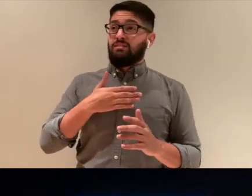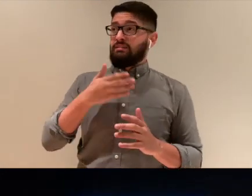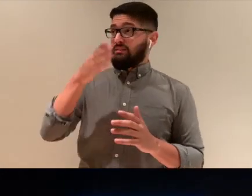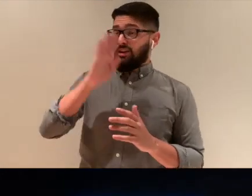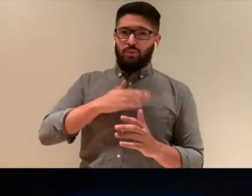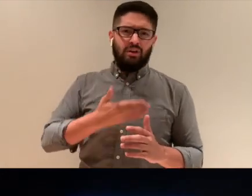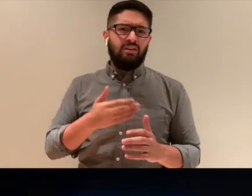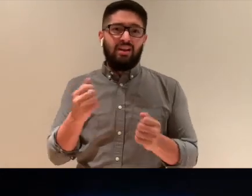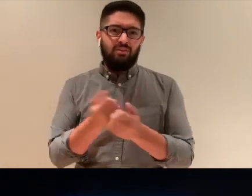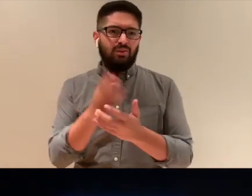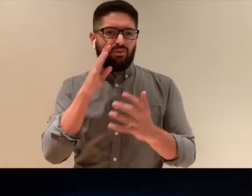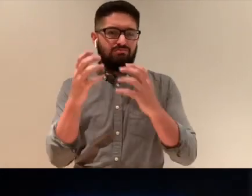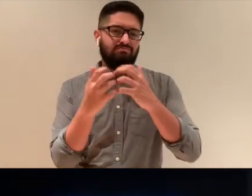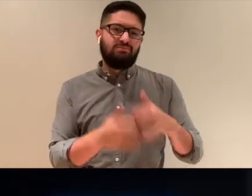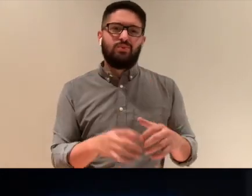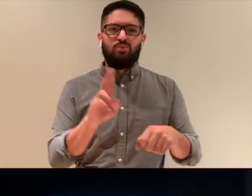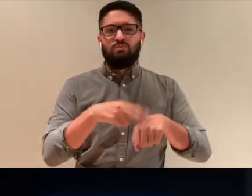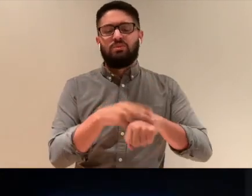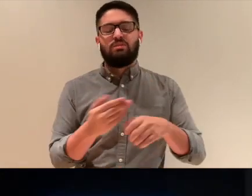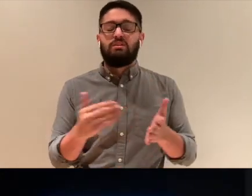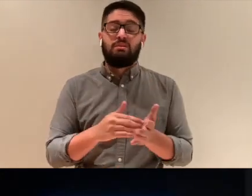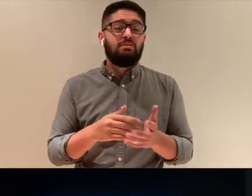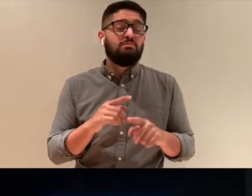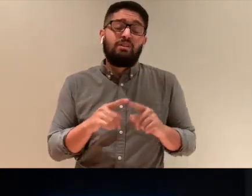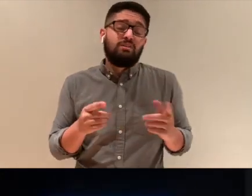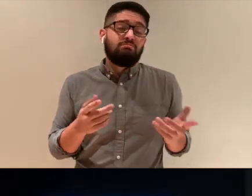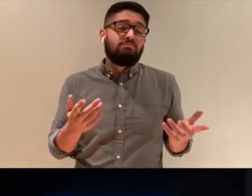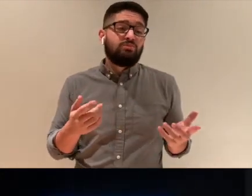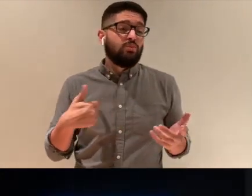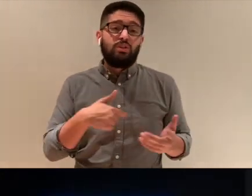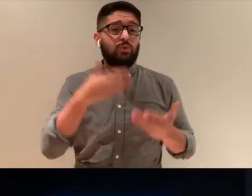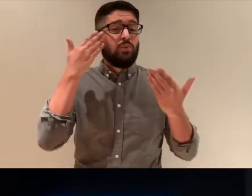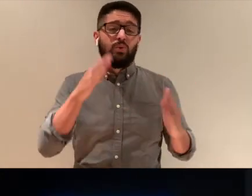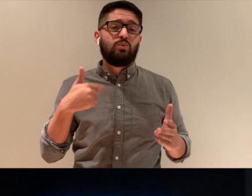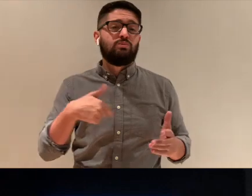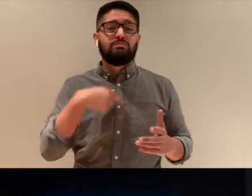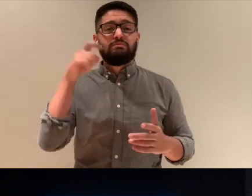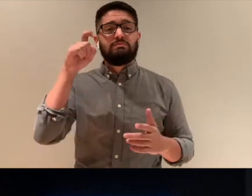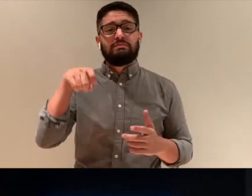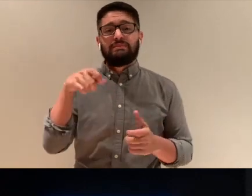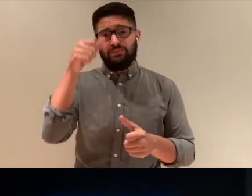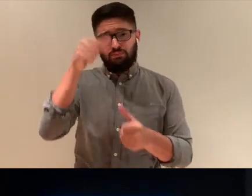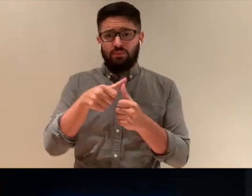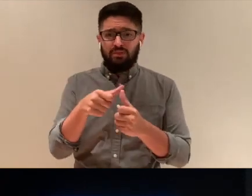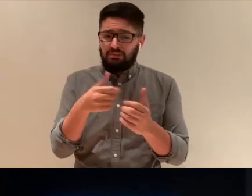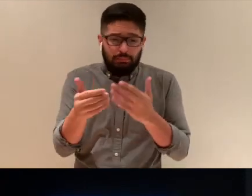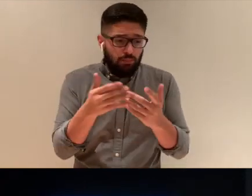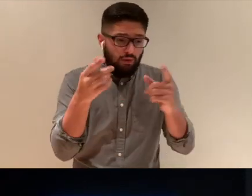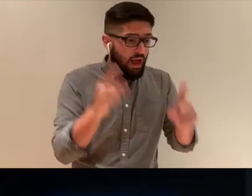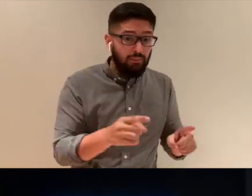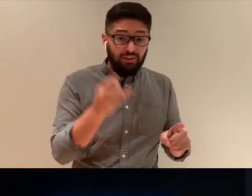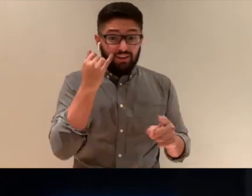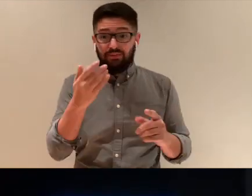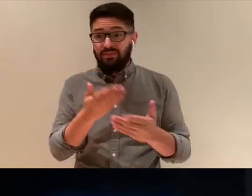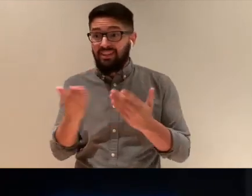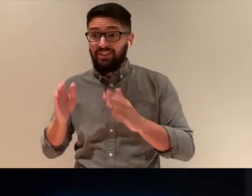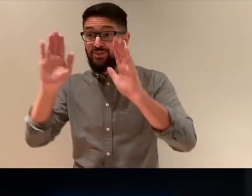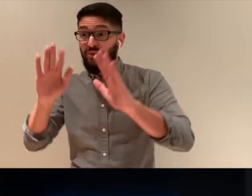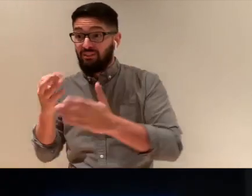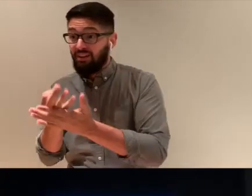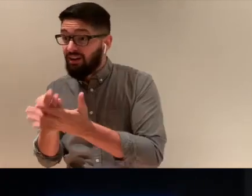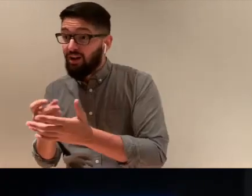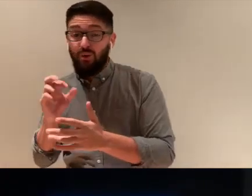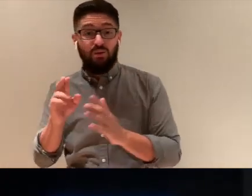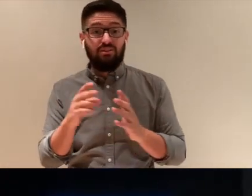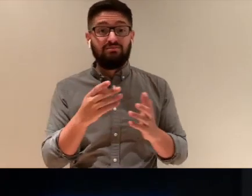back to being normal and nothing will take place. But because we don't know, listen, we need to remember that regardless of what happens, whether things